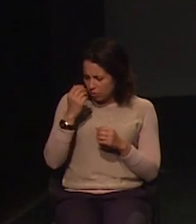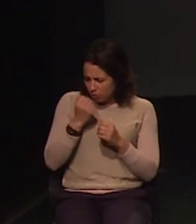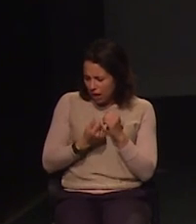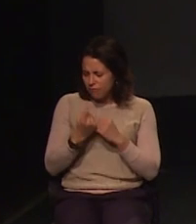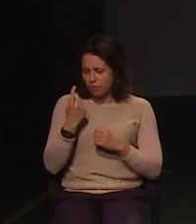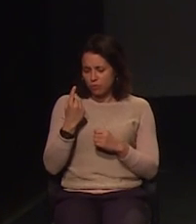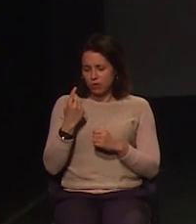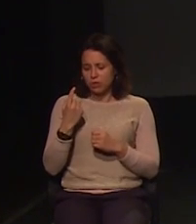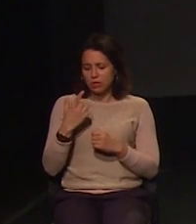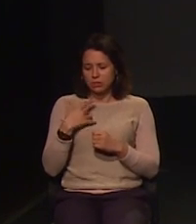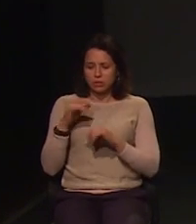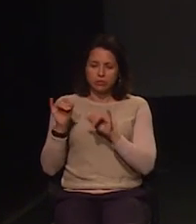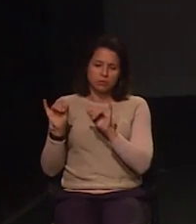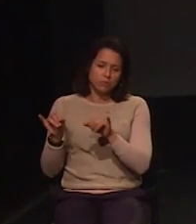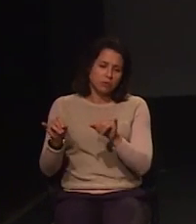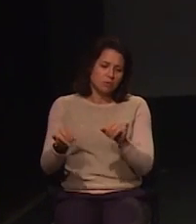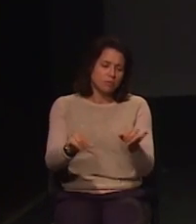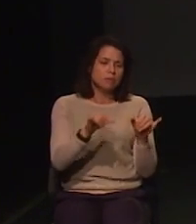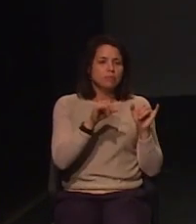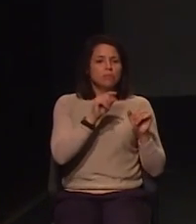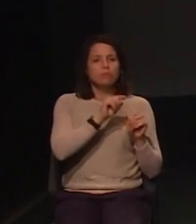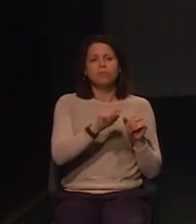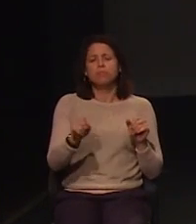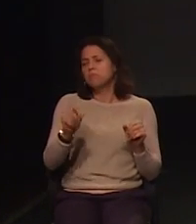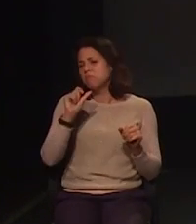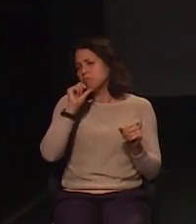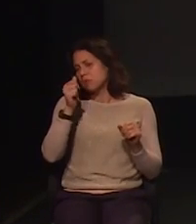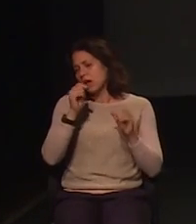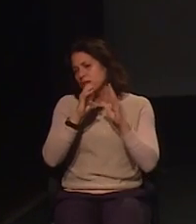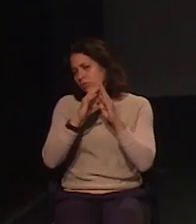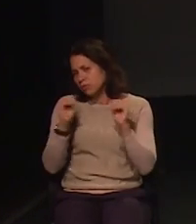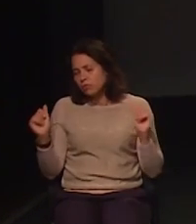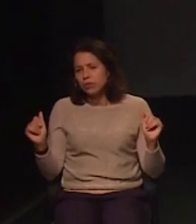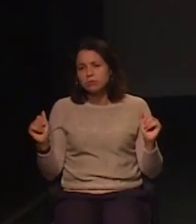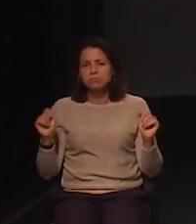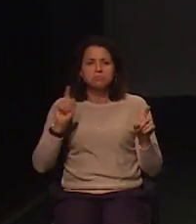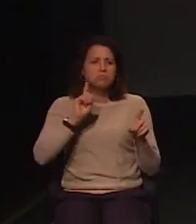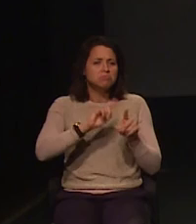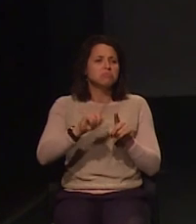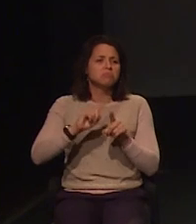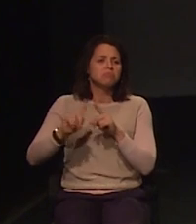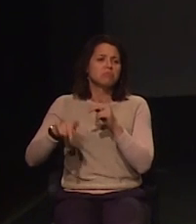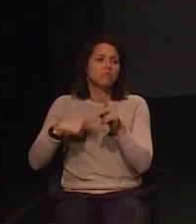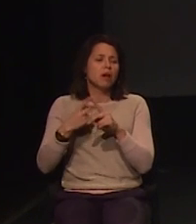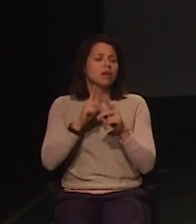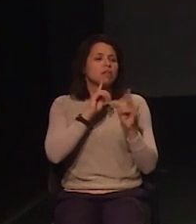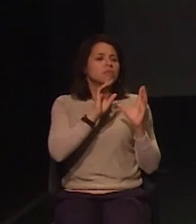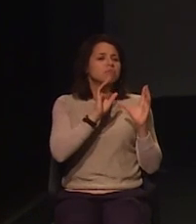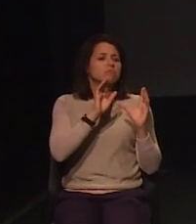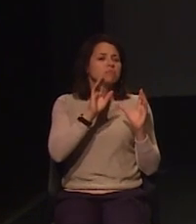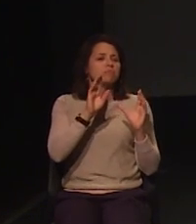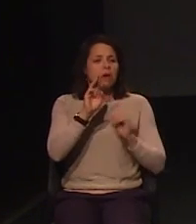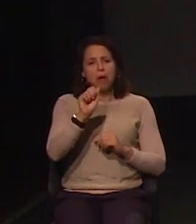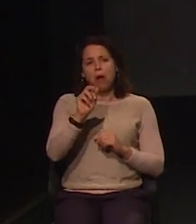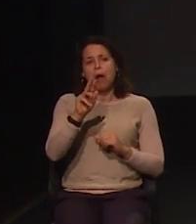all. They were glee clubs, they were oratorio societies, they were little string quartets, and they took place in what I